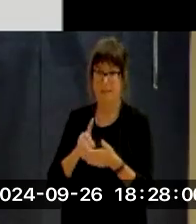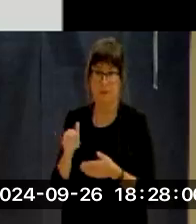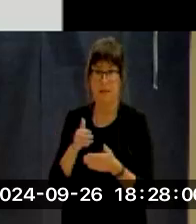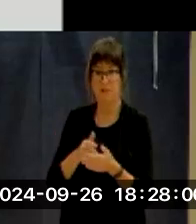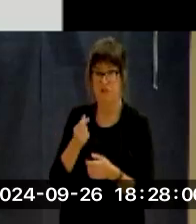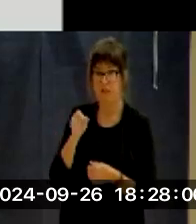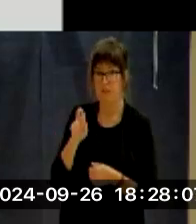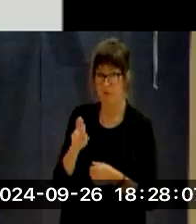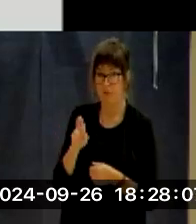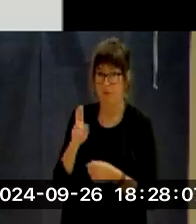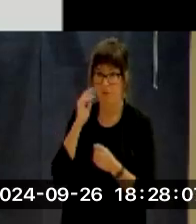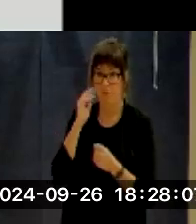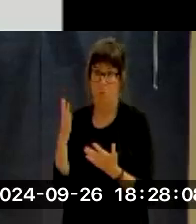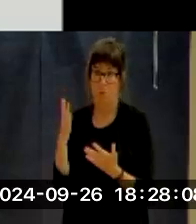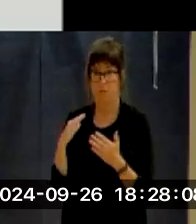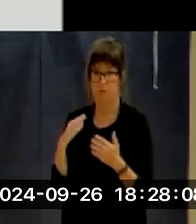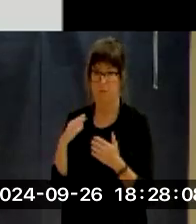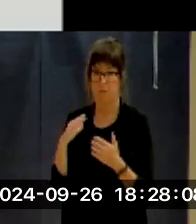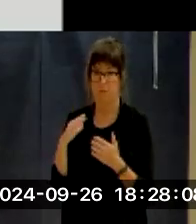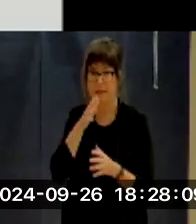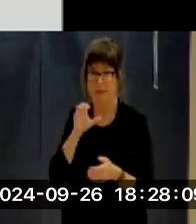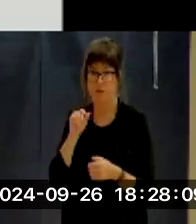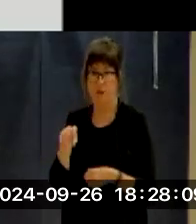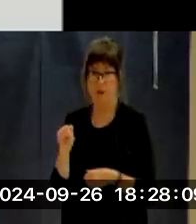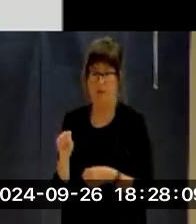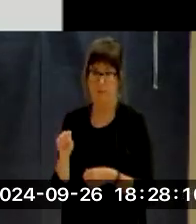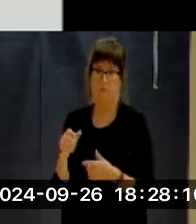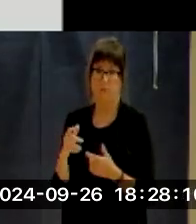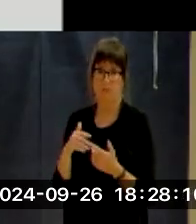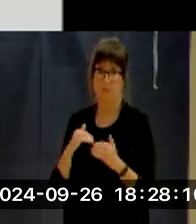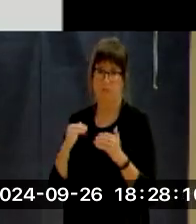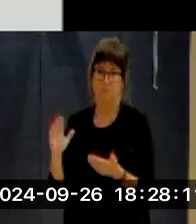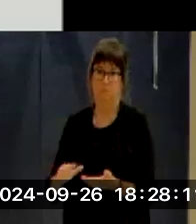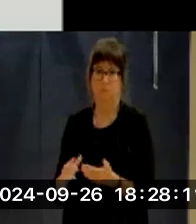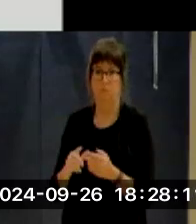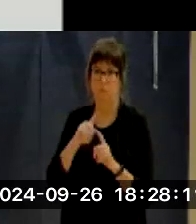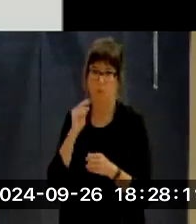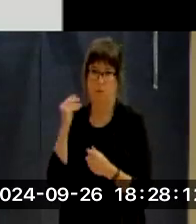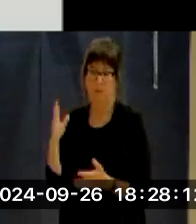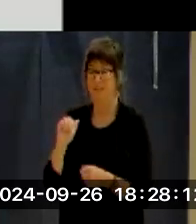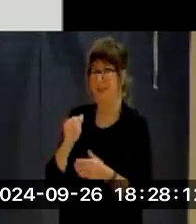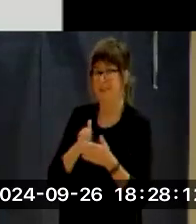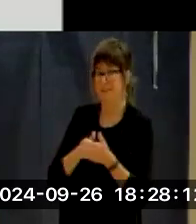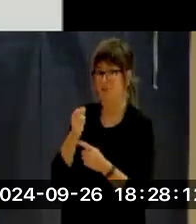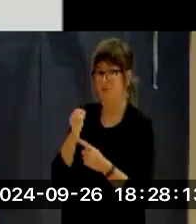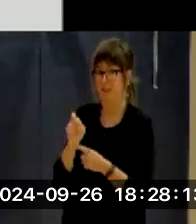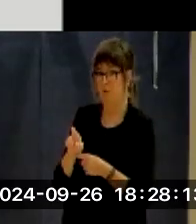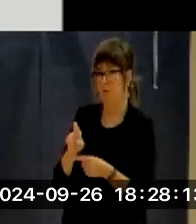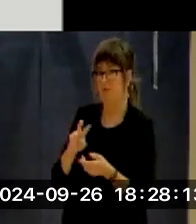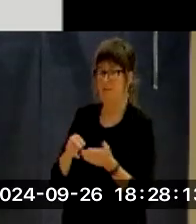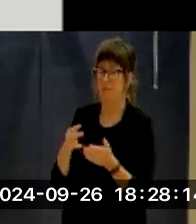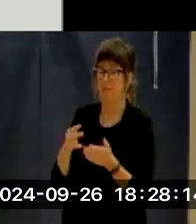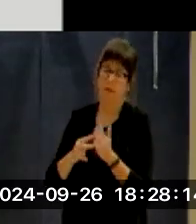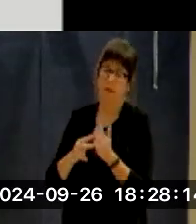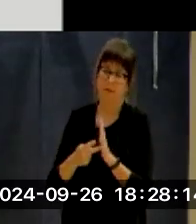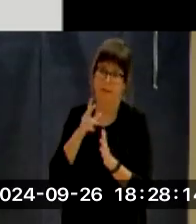anti-gender. And the term anti-gender in 23 years ago, I think just meant anti-female. Last year in